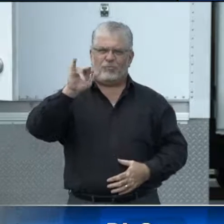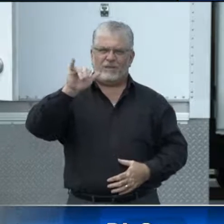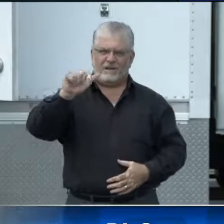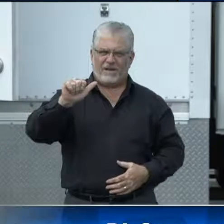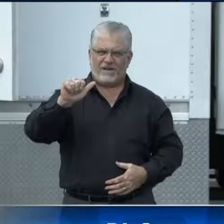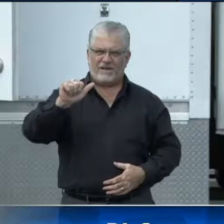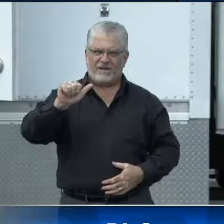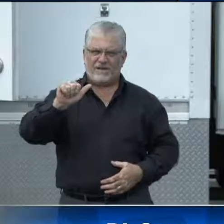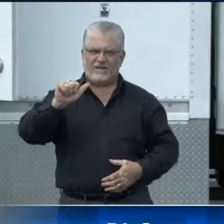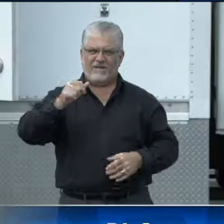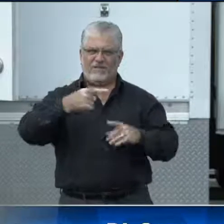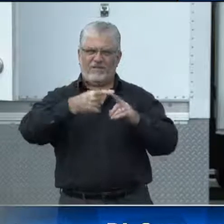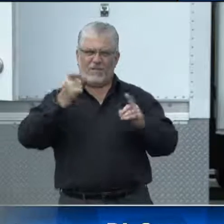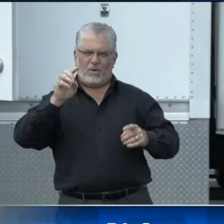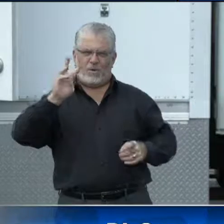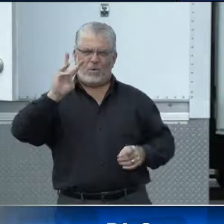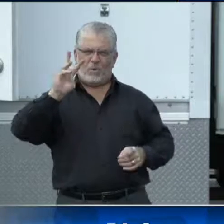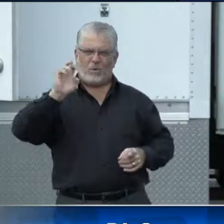Centers.